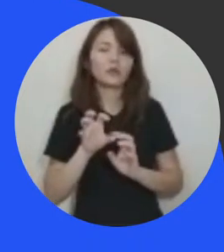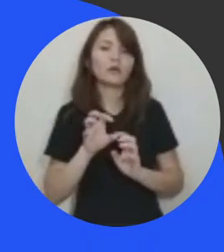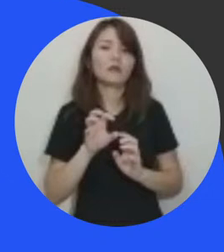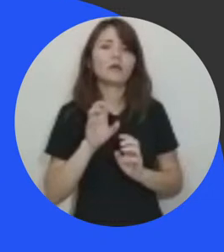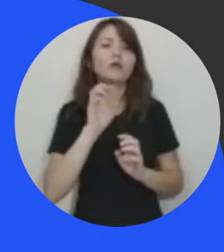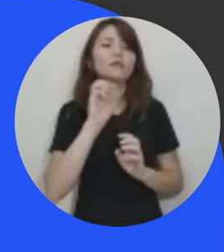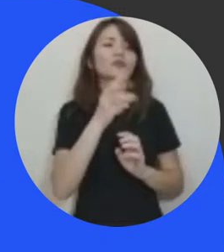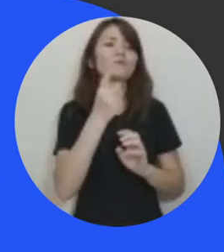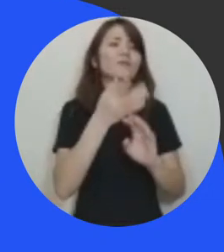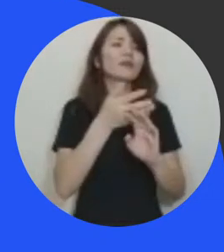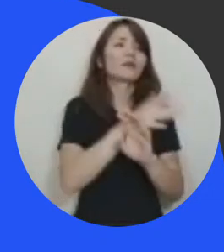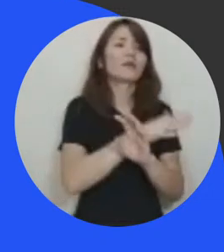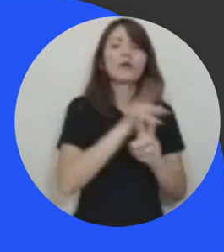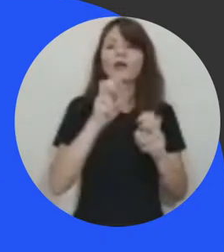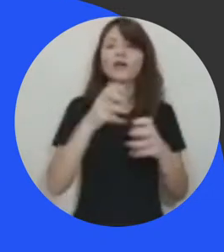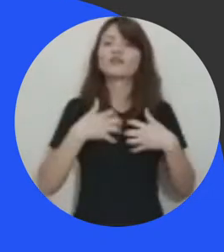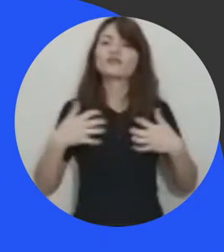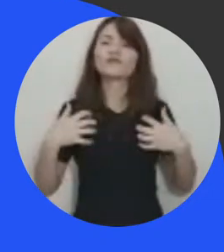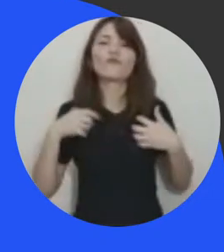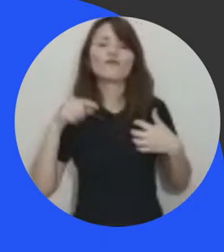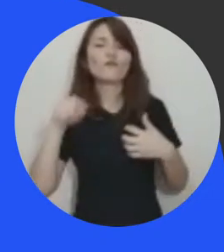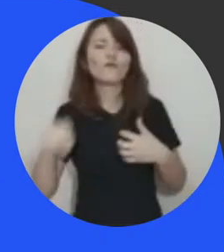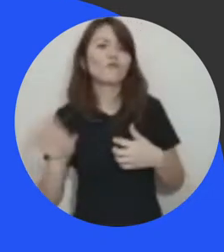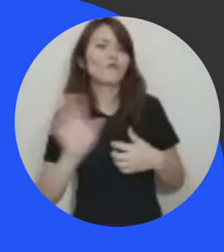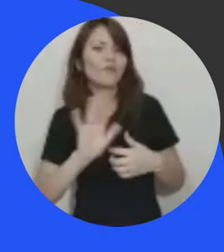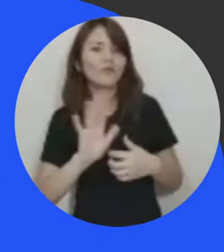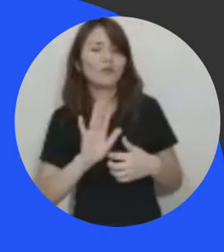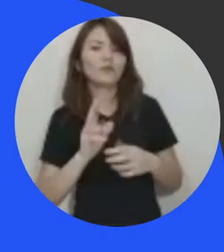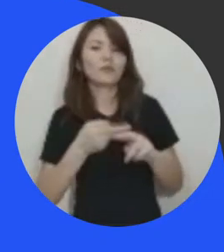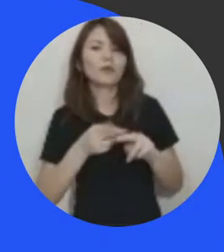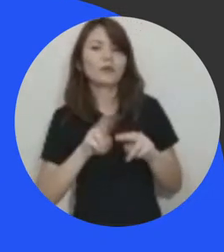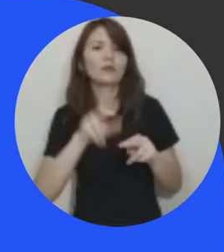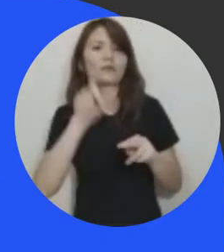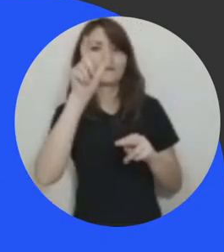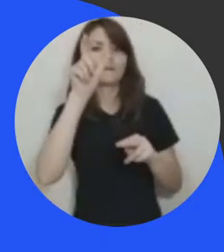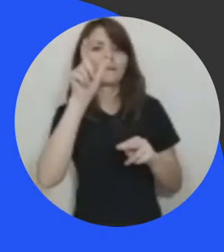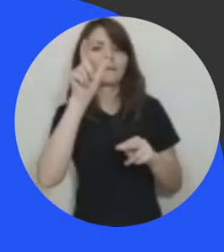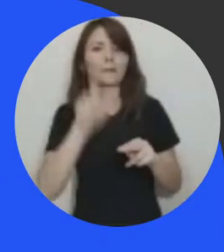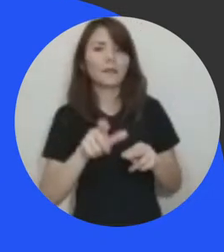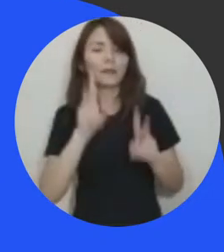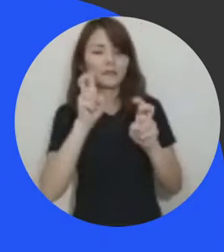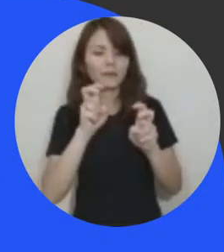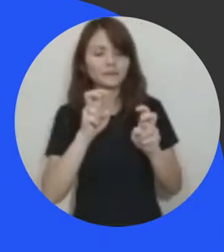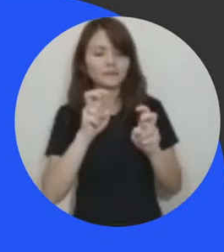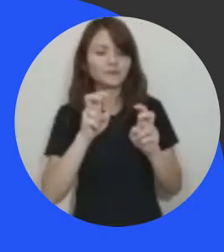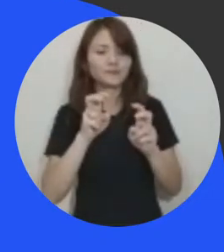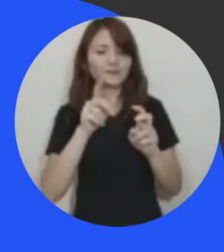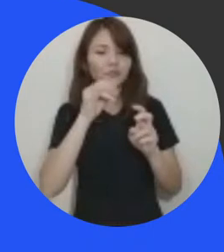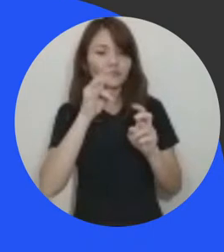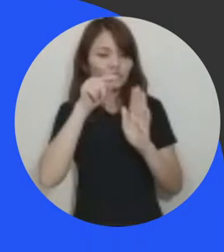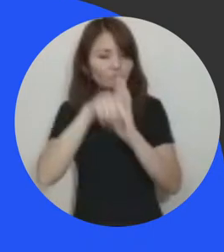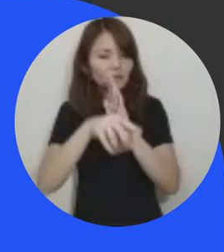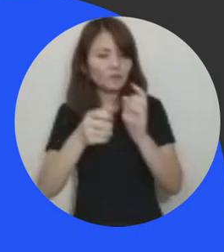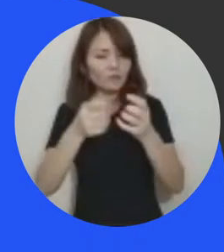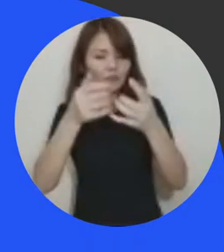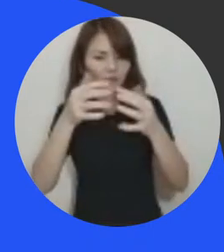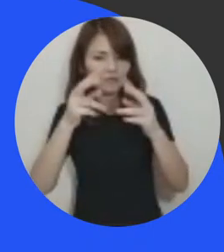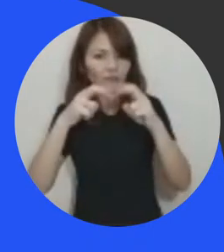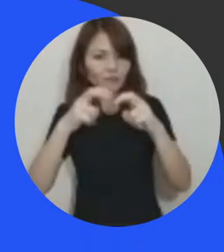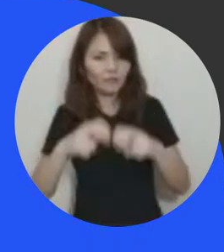on aren't people. And so the genome sequence data that we've generated allows us to actually estimate the difference